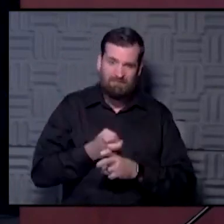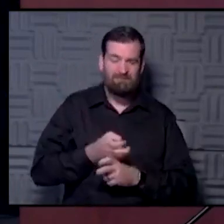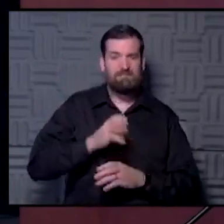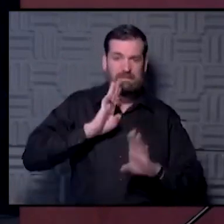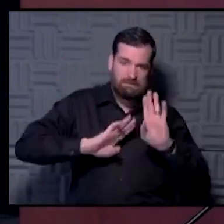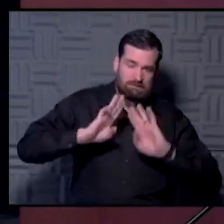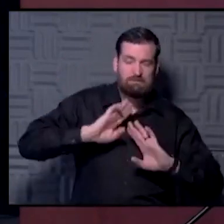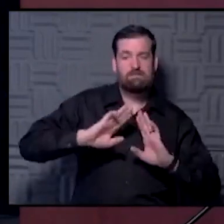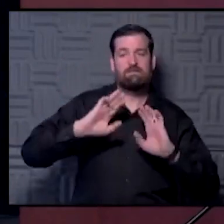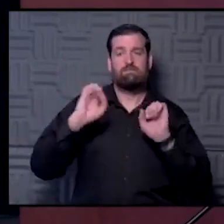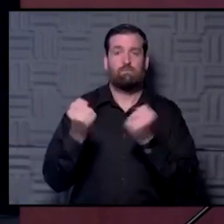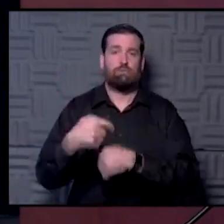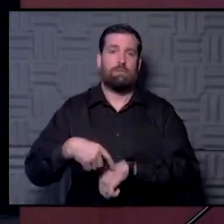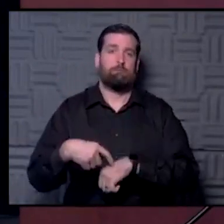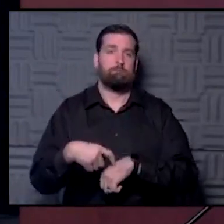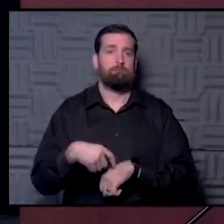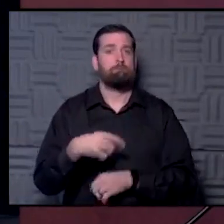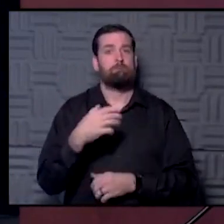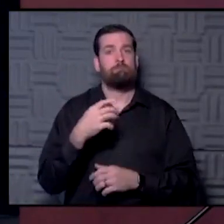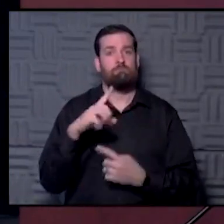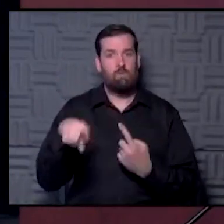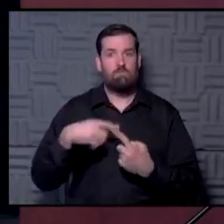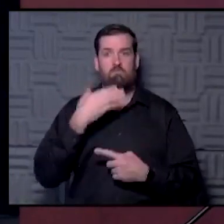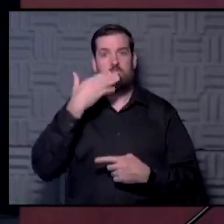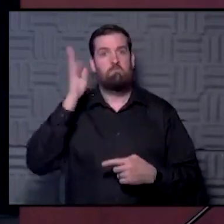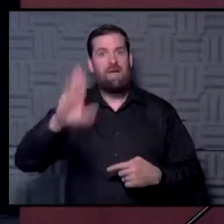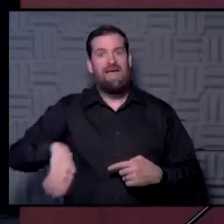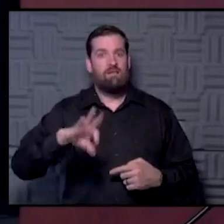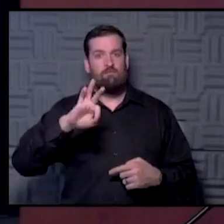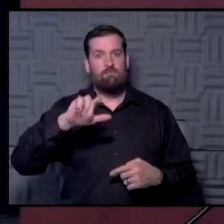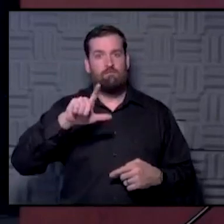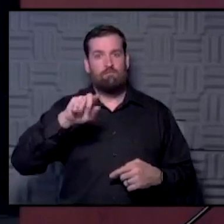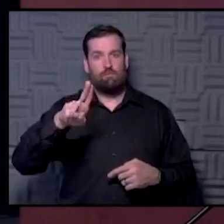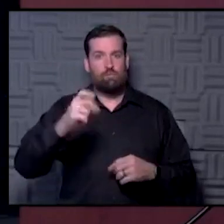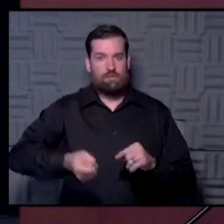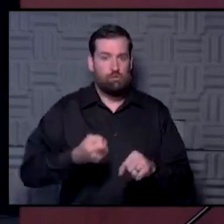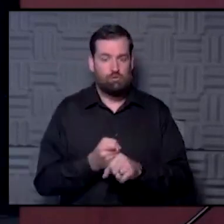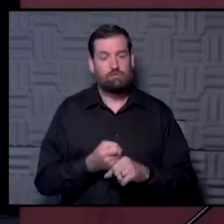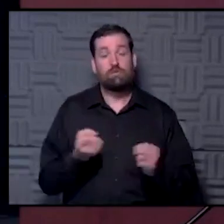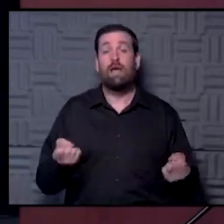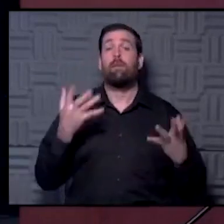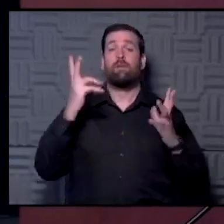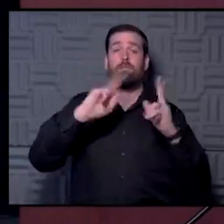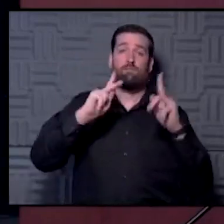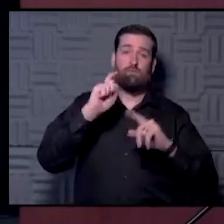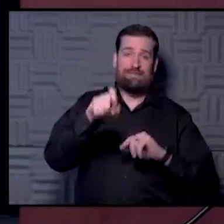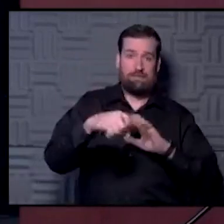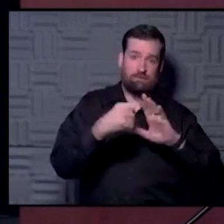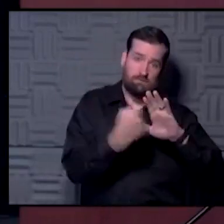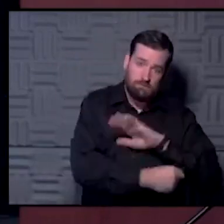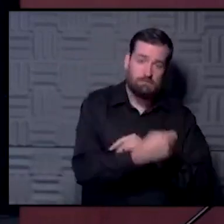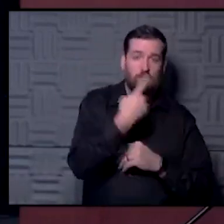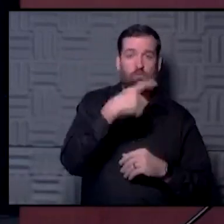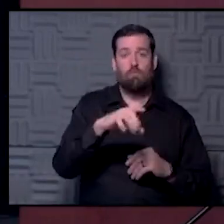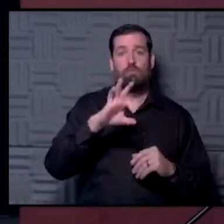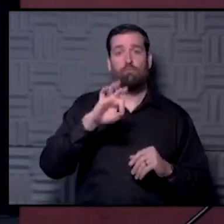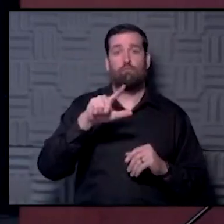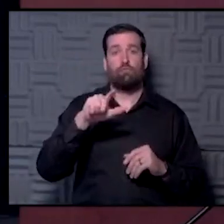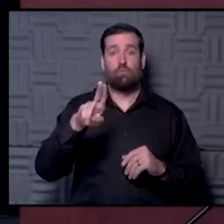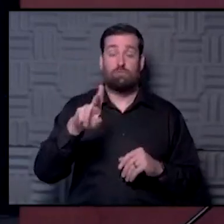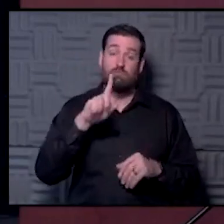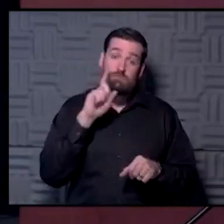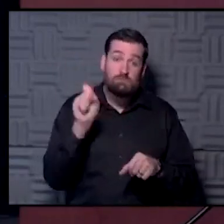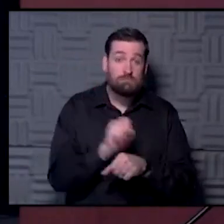the wintertime in some years when they've been bad influenza years, with a number of people needing to be hospitalized for influenza. And the reality is,